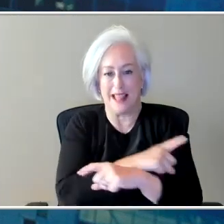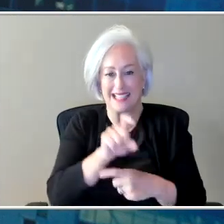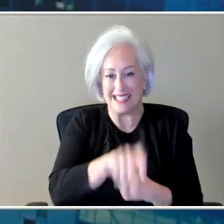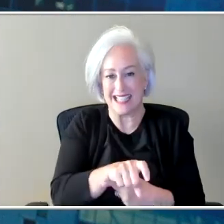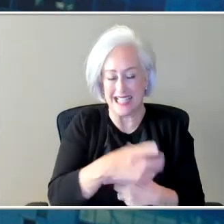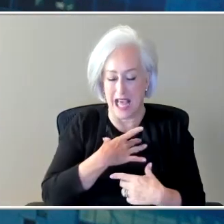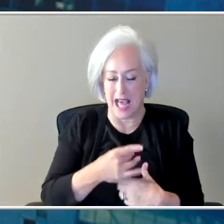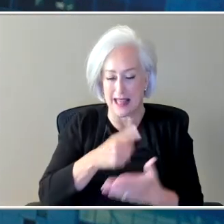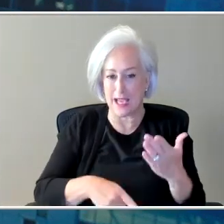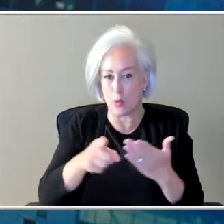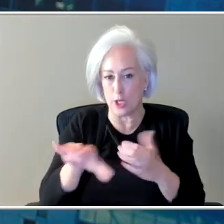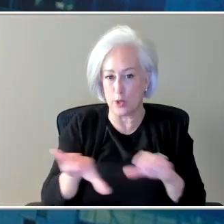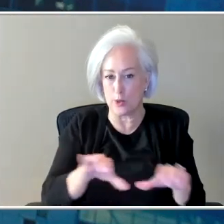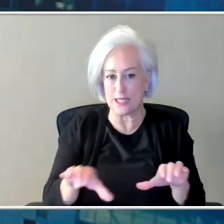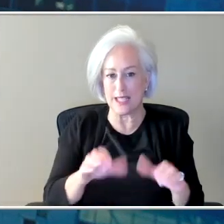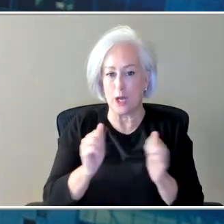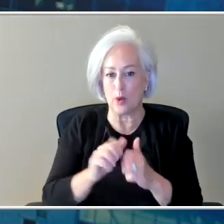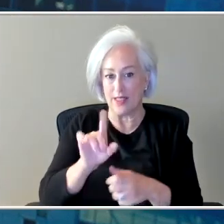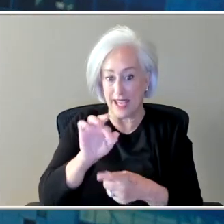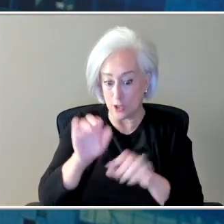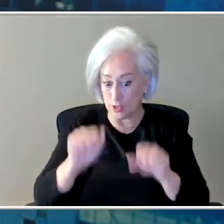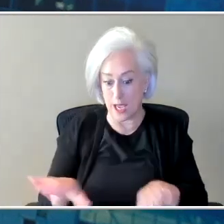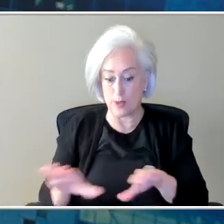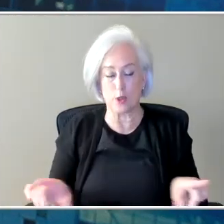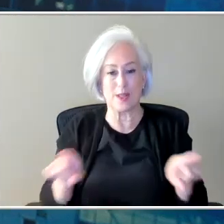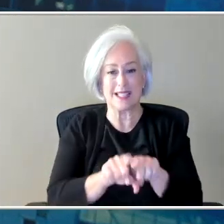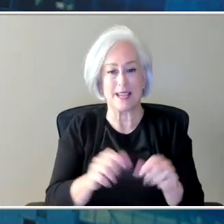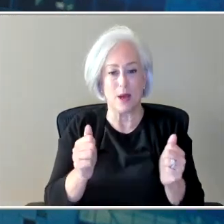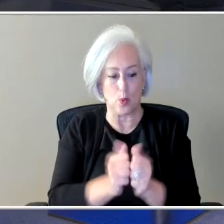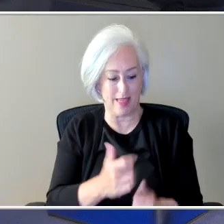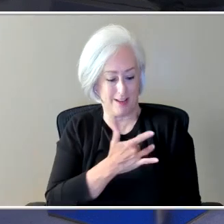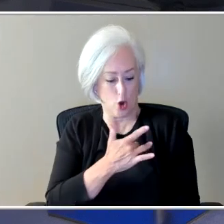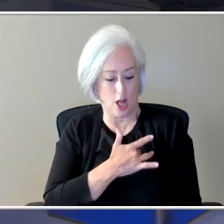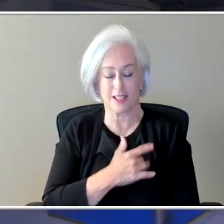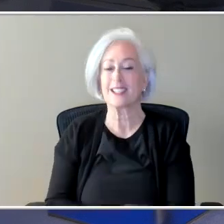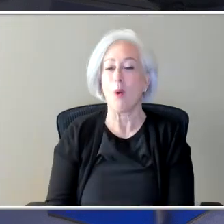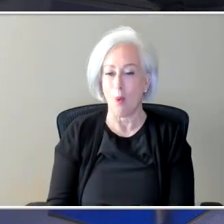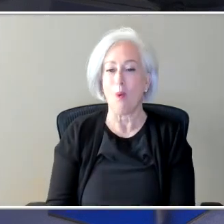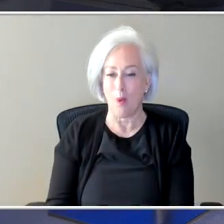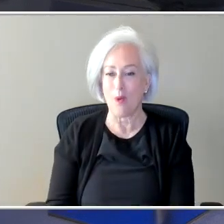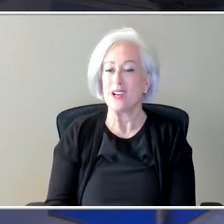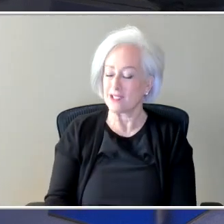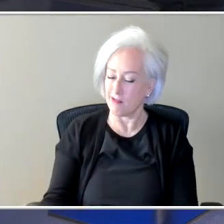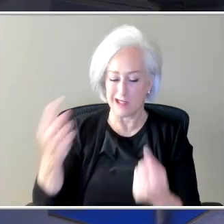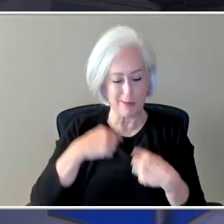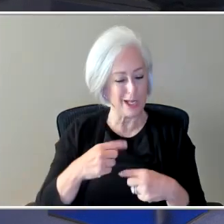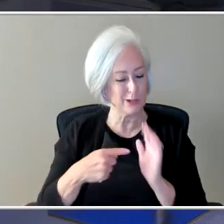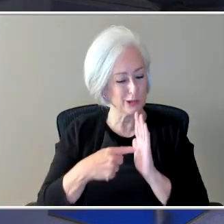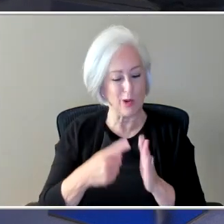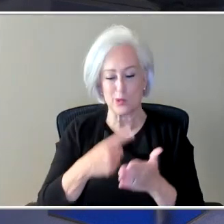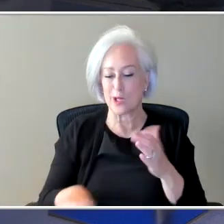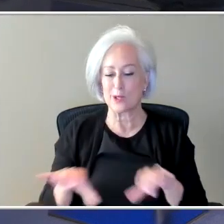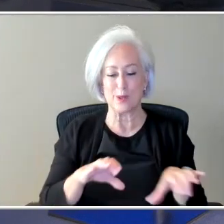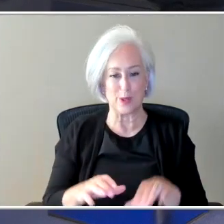with cancer, and could we do the same thing in cardiology? Over there across the street. They're like, come over here and show us what you're doing. Well, that's good. We know that it's spanning